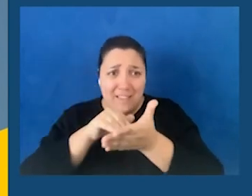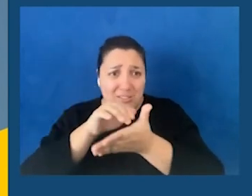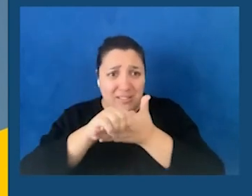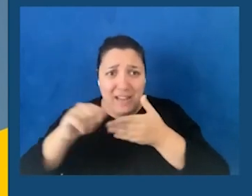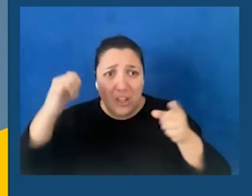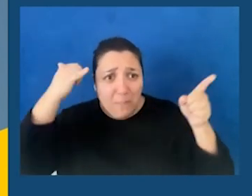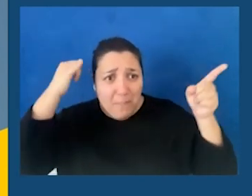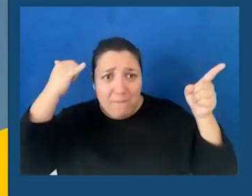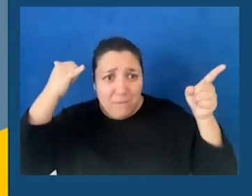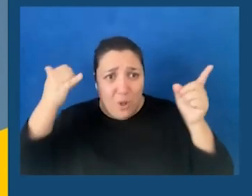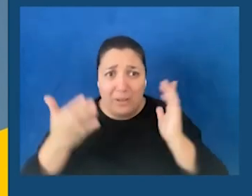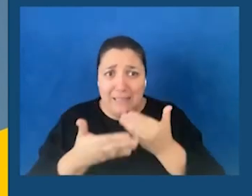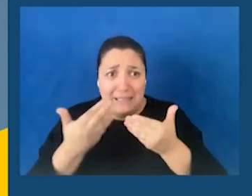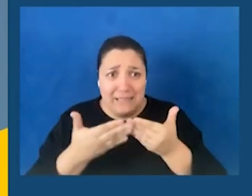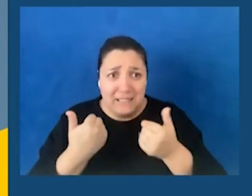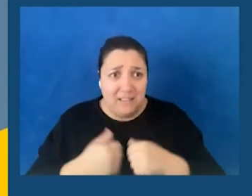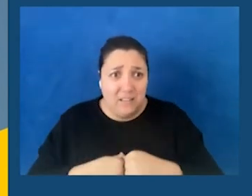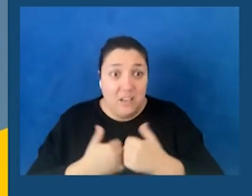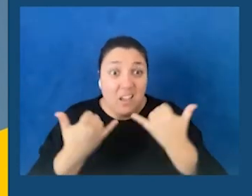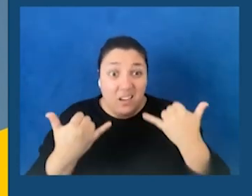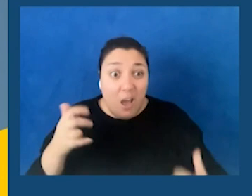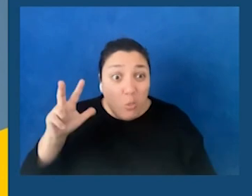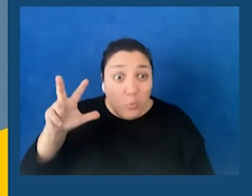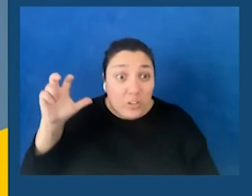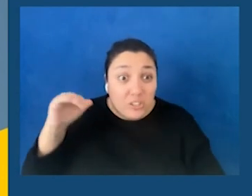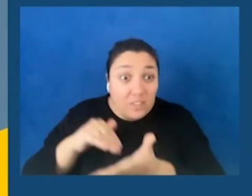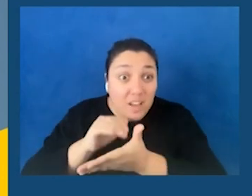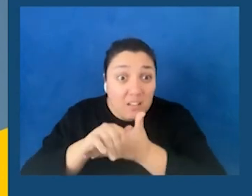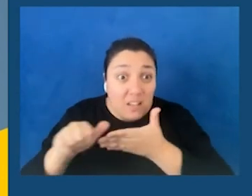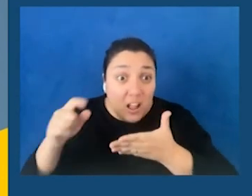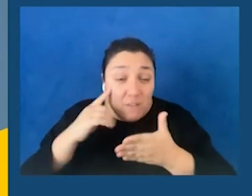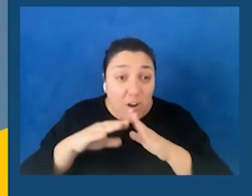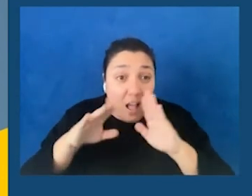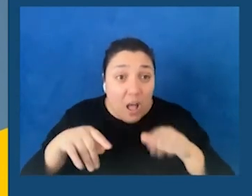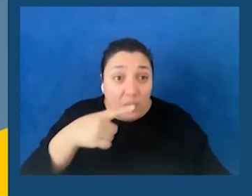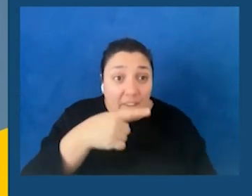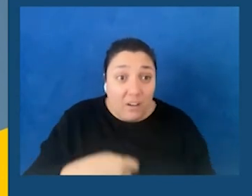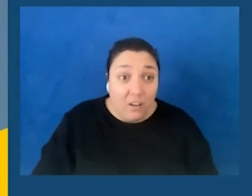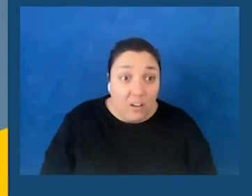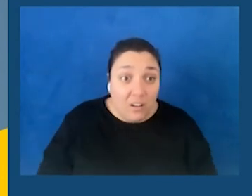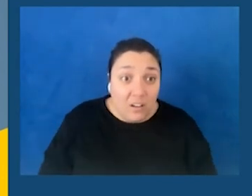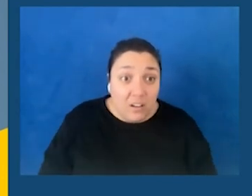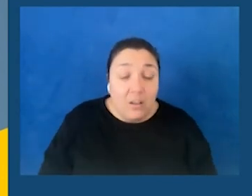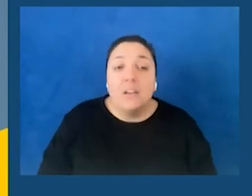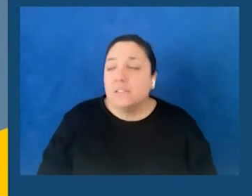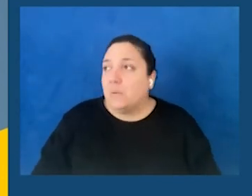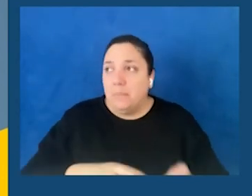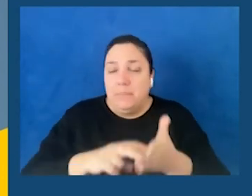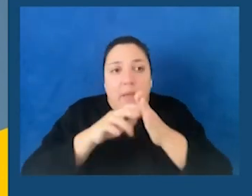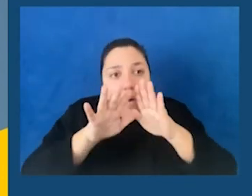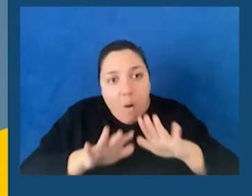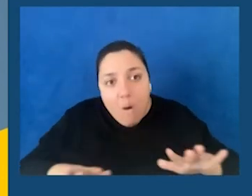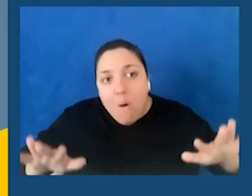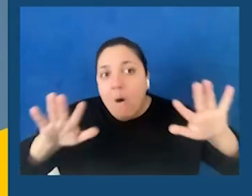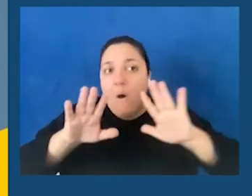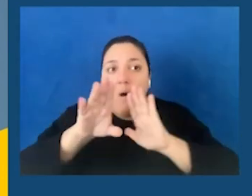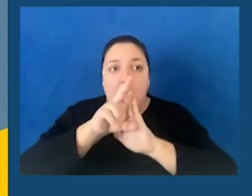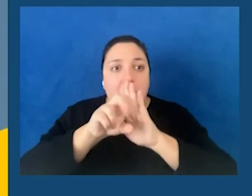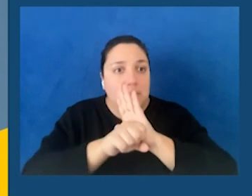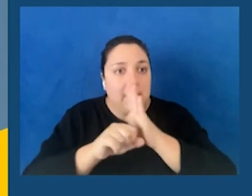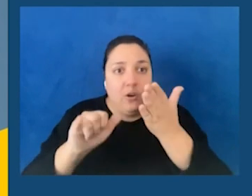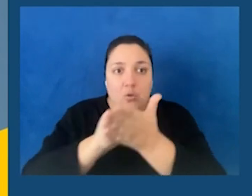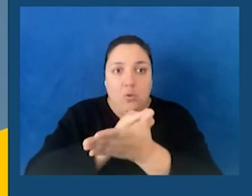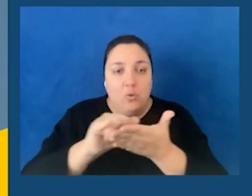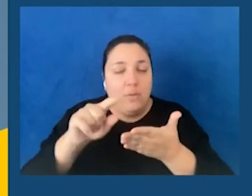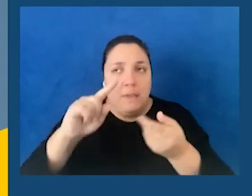house. Now it's probably $300,000. So areas all across upstate New York are really, really